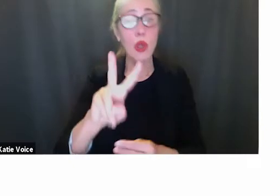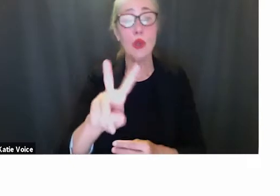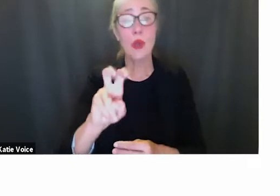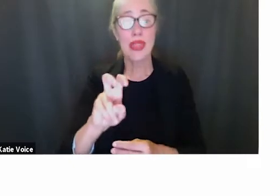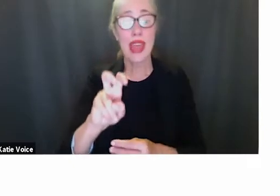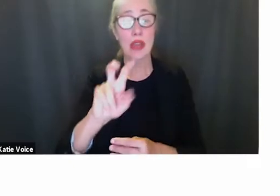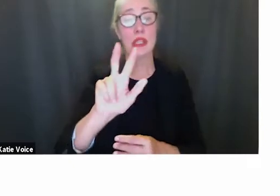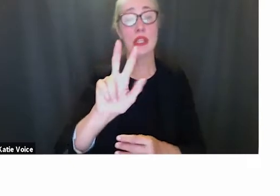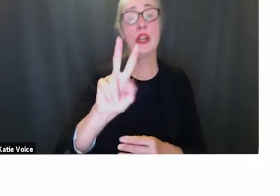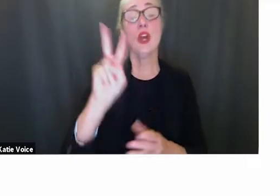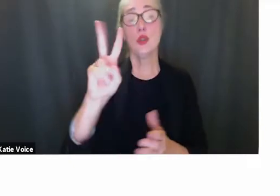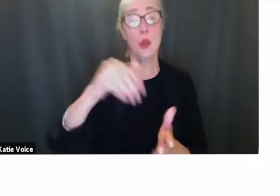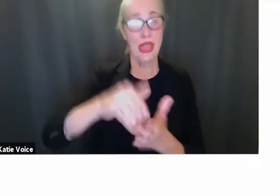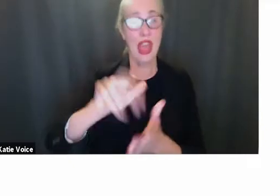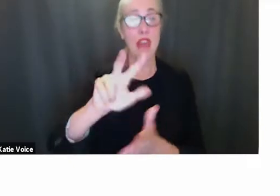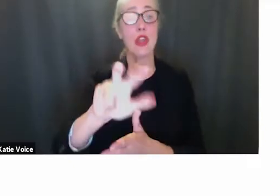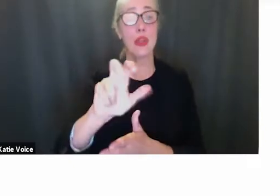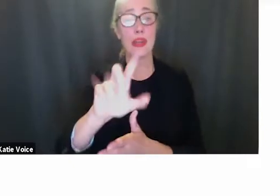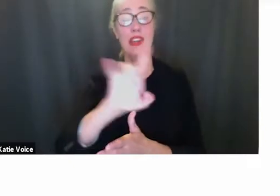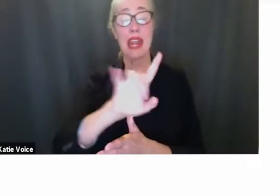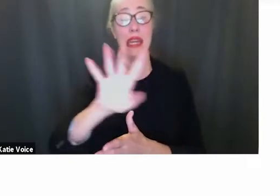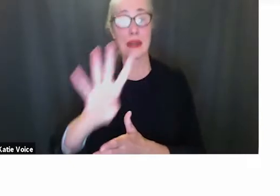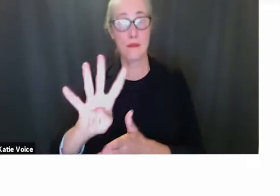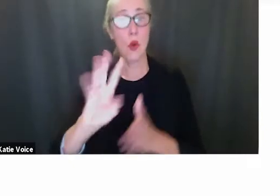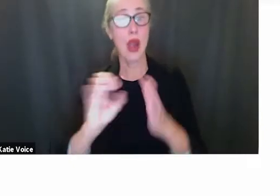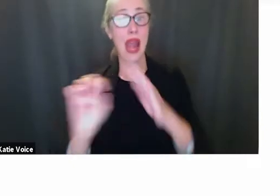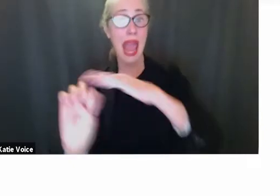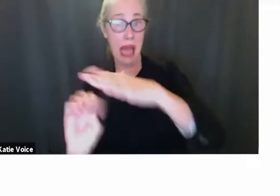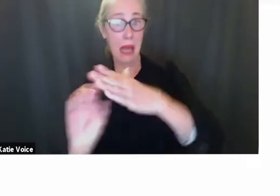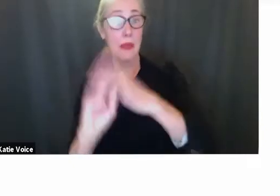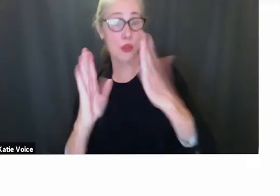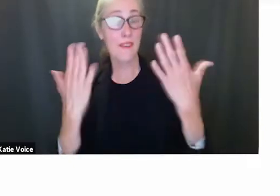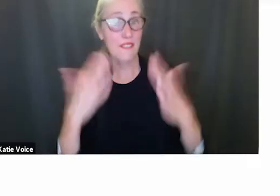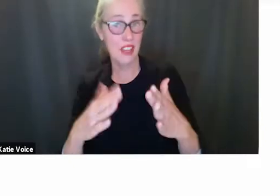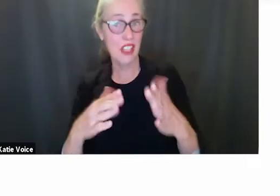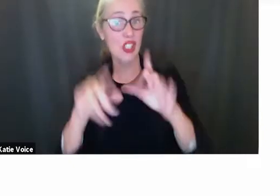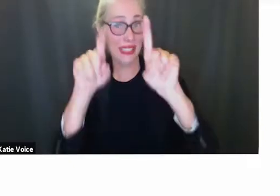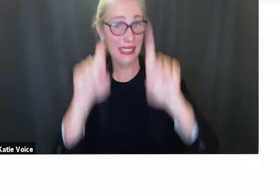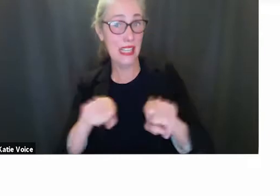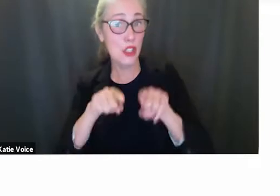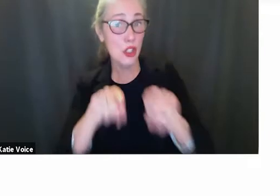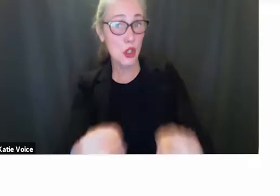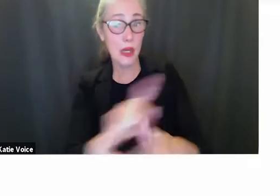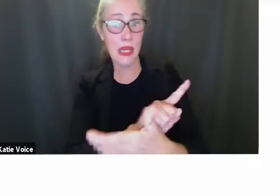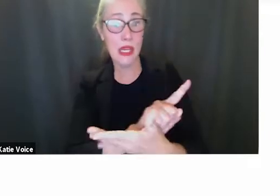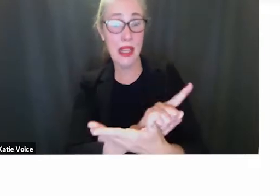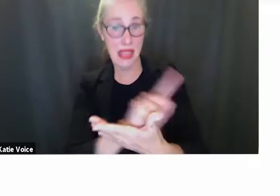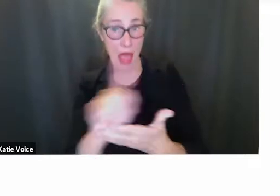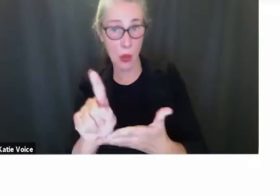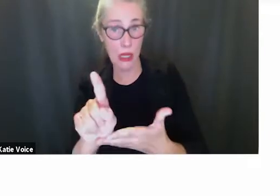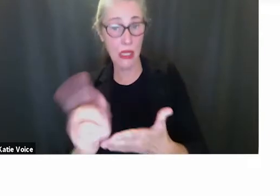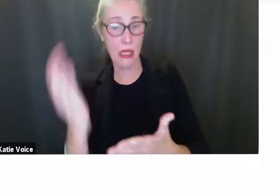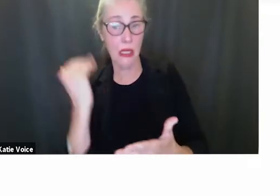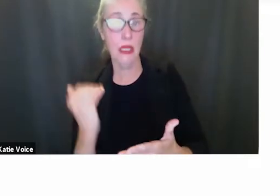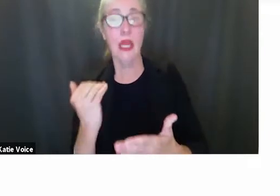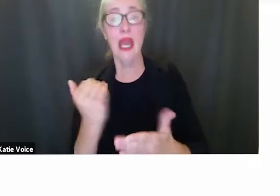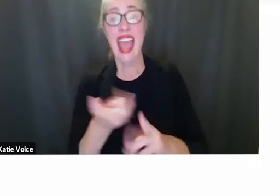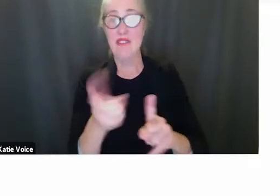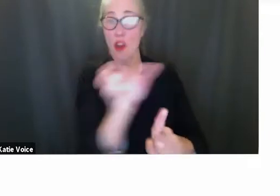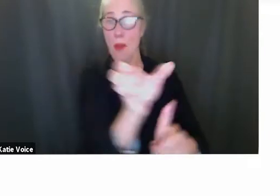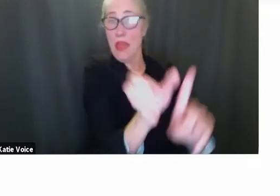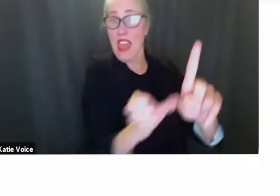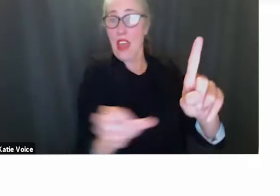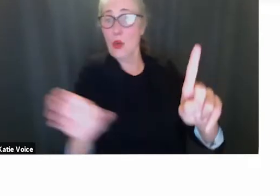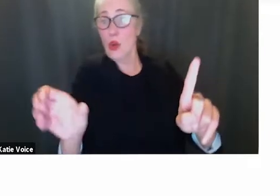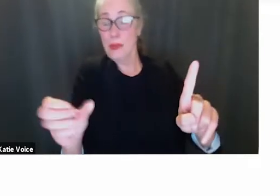students were tested during those 2 weeks. Of those 2,000 plus students, 11 or